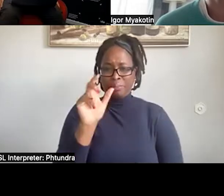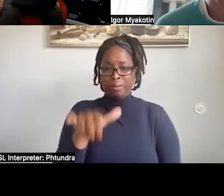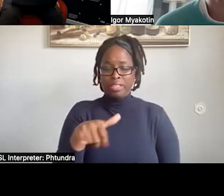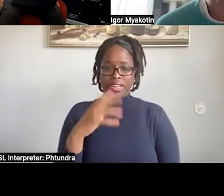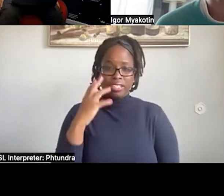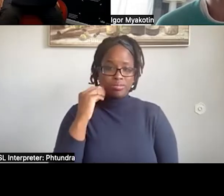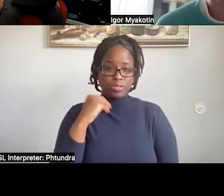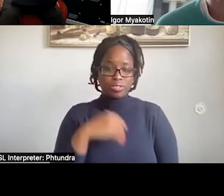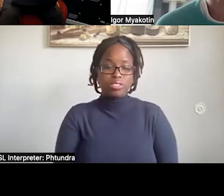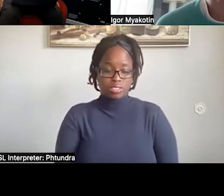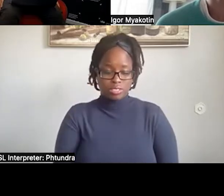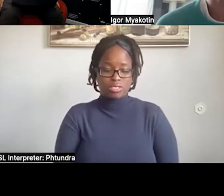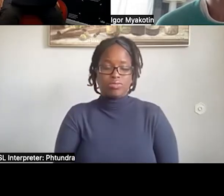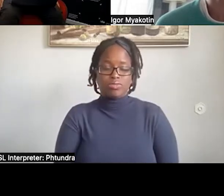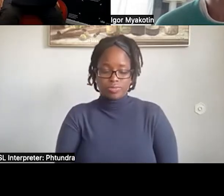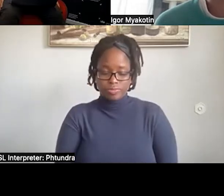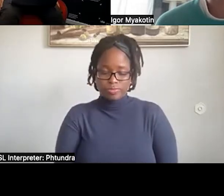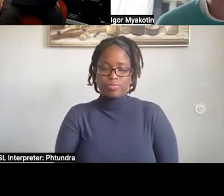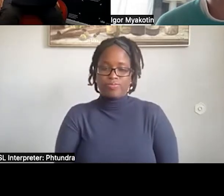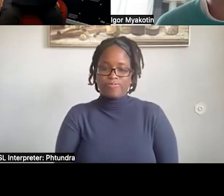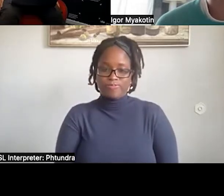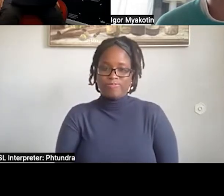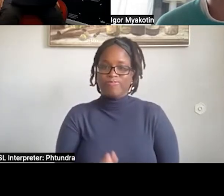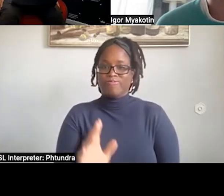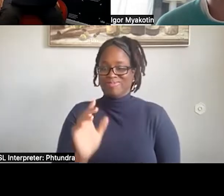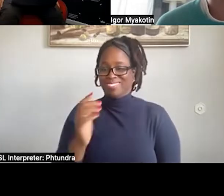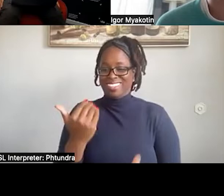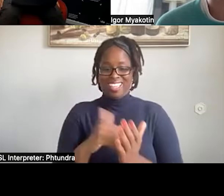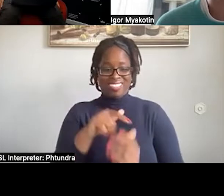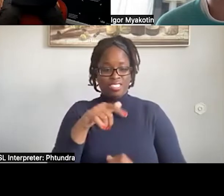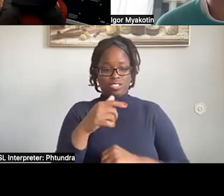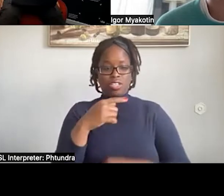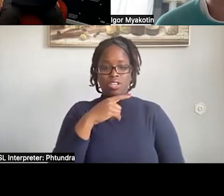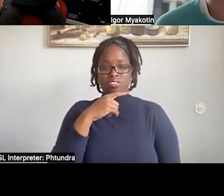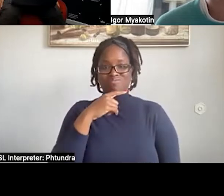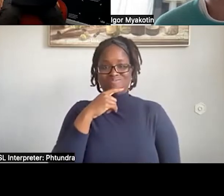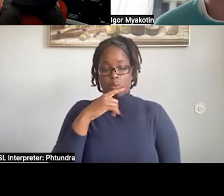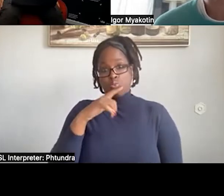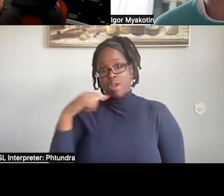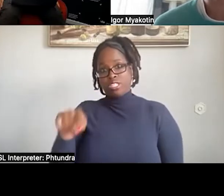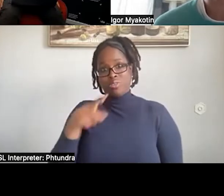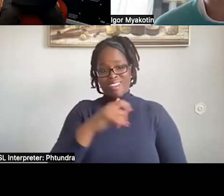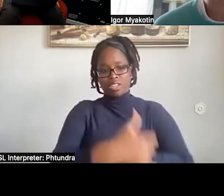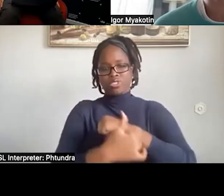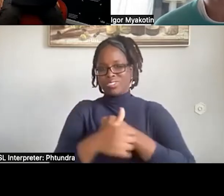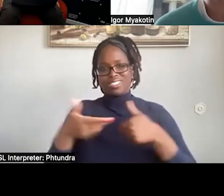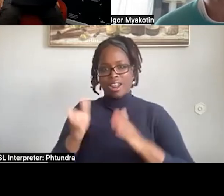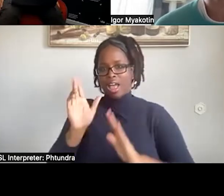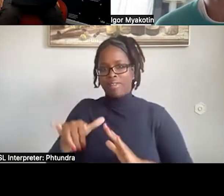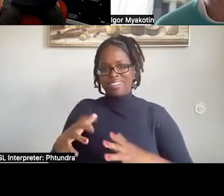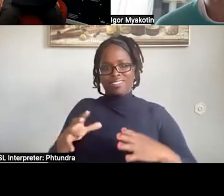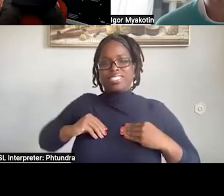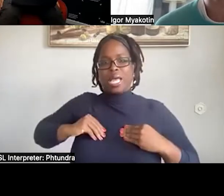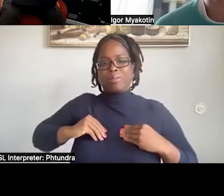live in this kind of positions in a country that doesn't allow you to do so. And myself,